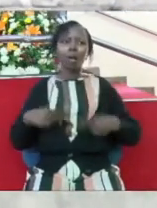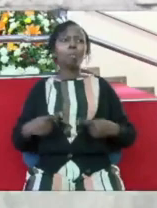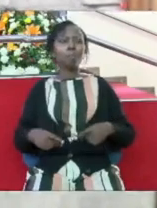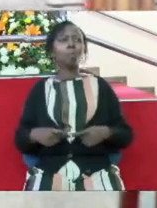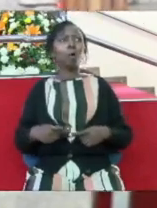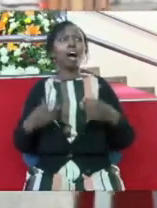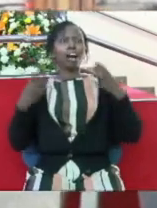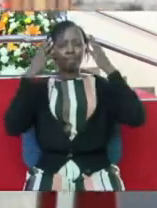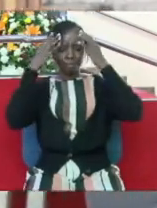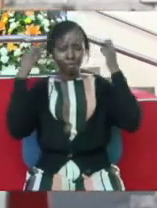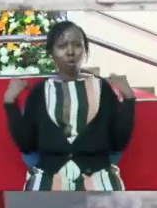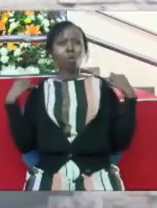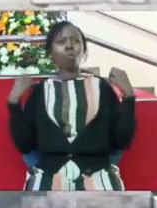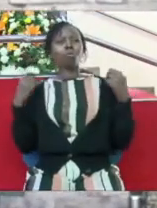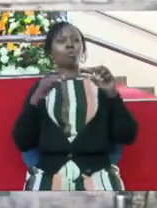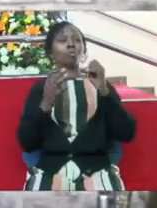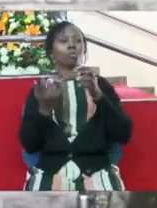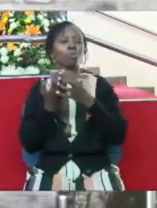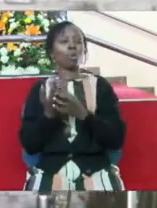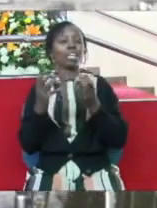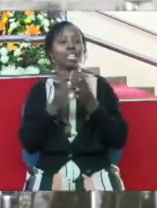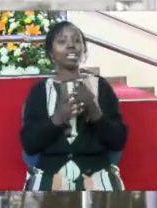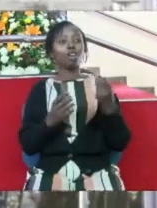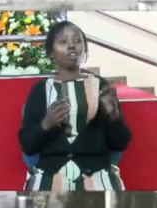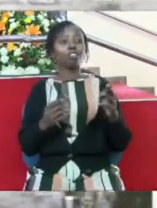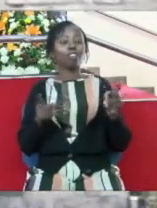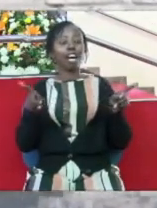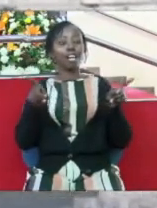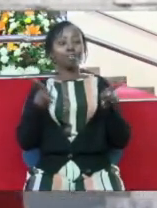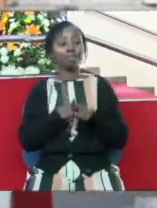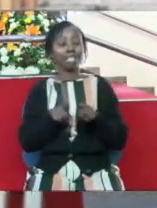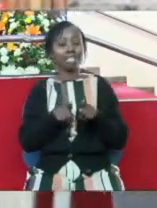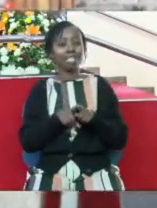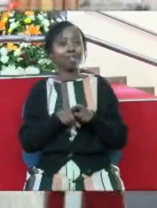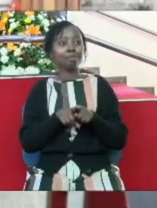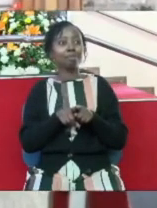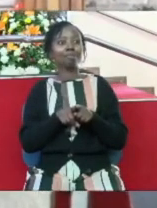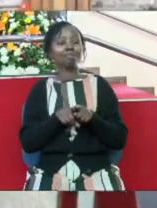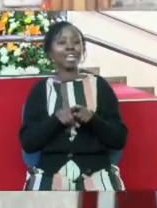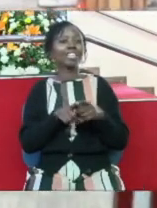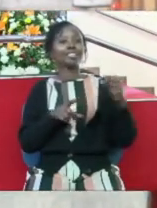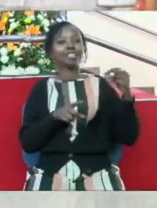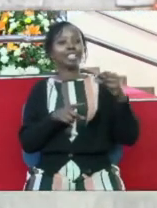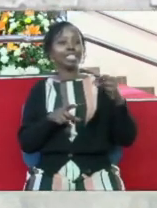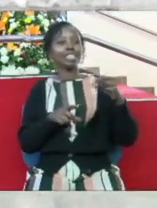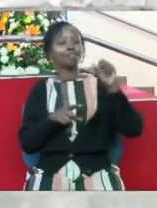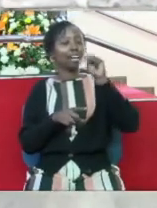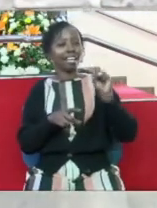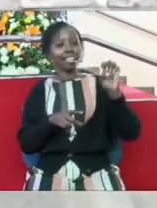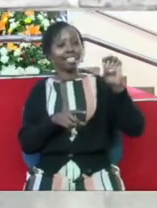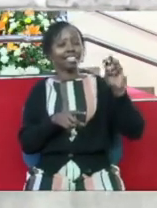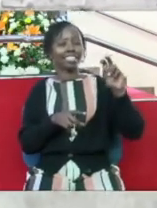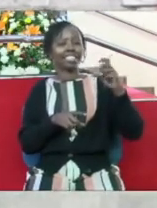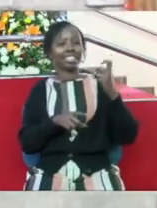Haunge wakati wa kale haungesikia watu waume wakioana. But now it's even being engrafted in our law and in the systems